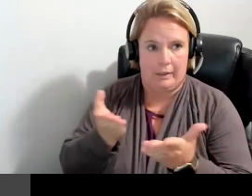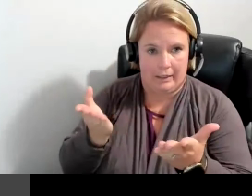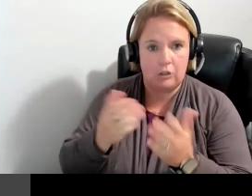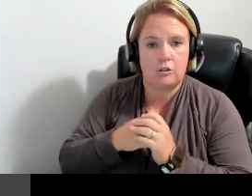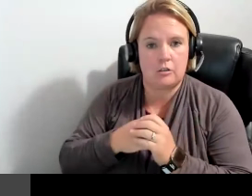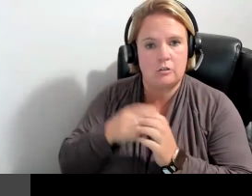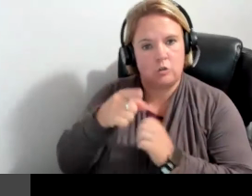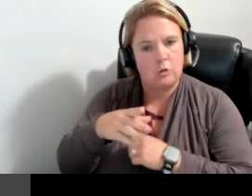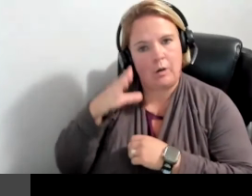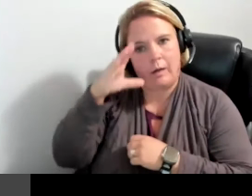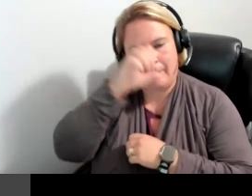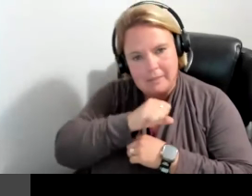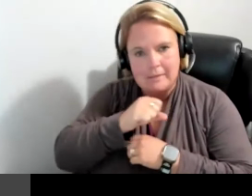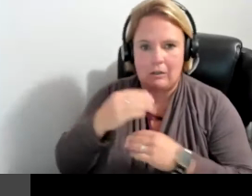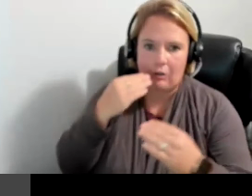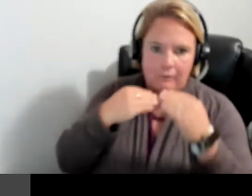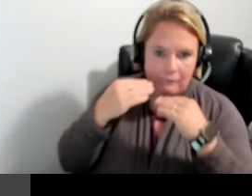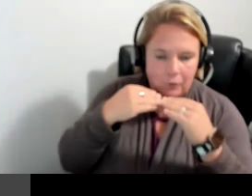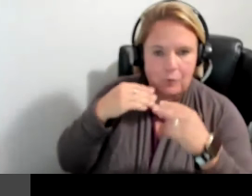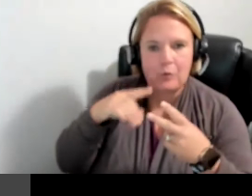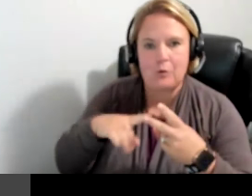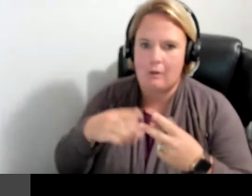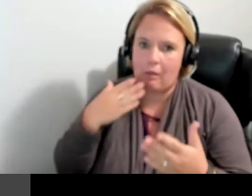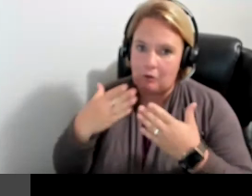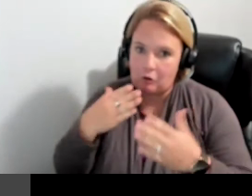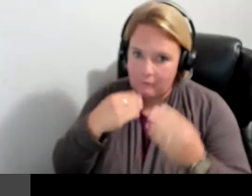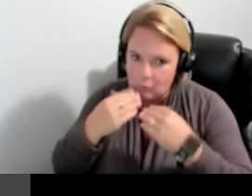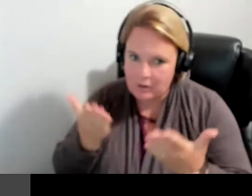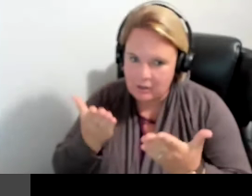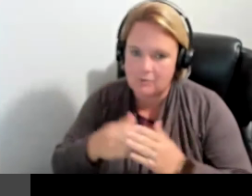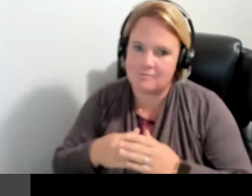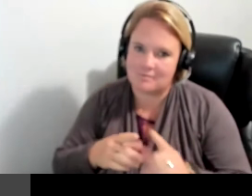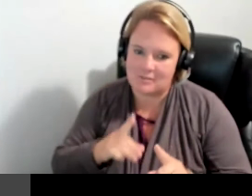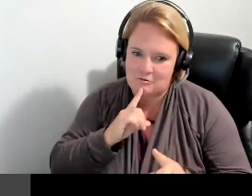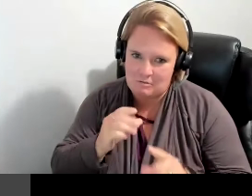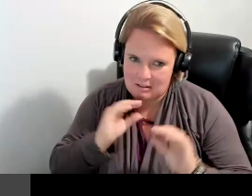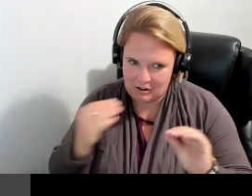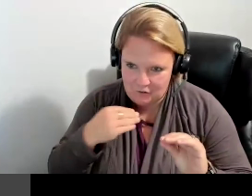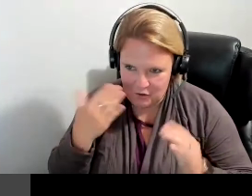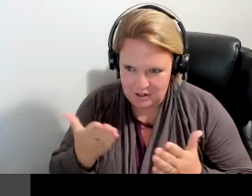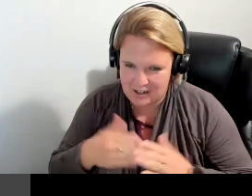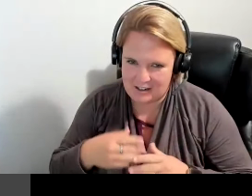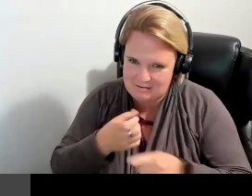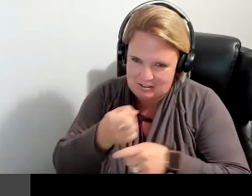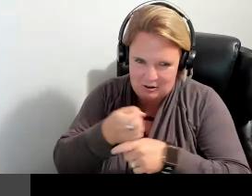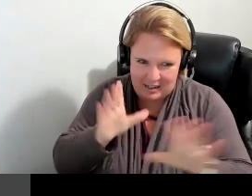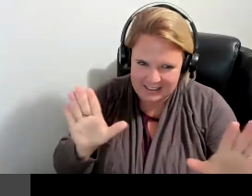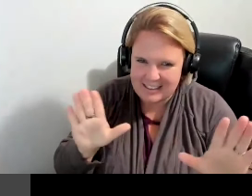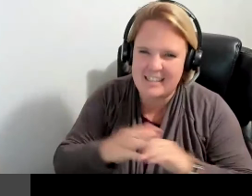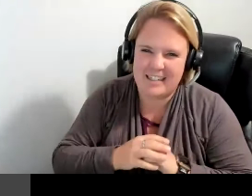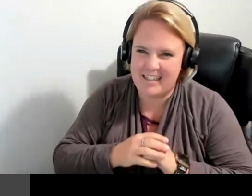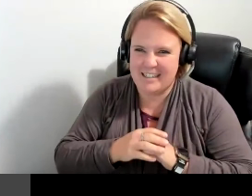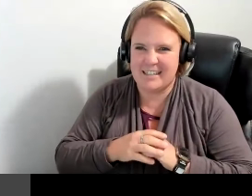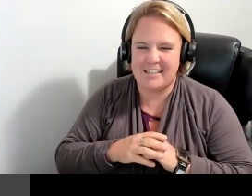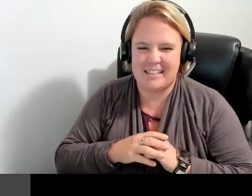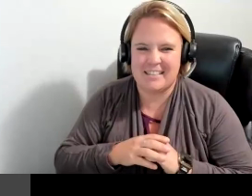missing out on the fresh pastries and all that good stuff. There's no pastries, so don't feel bad. The beef jerky.